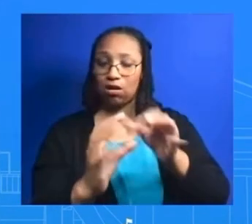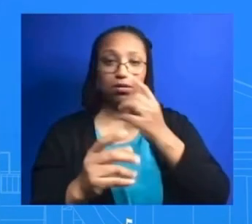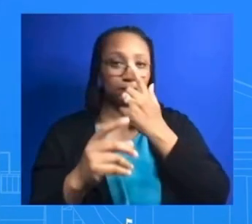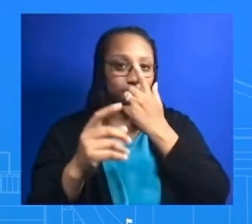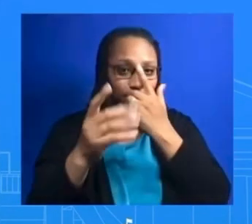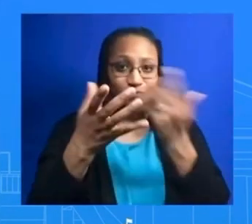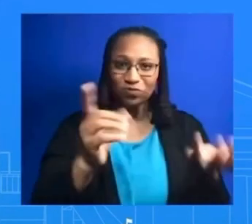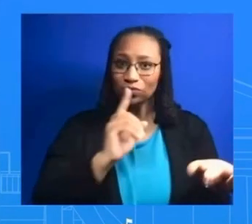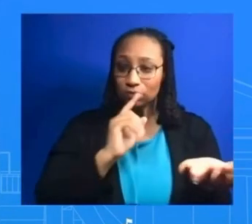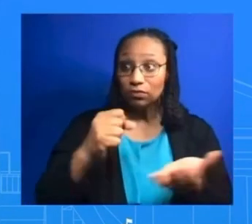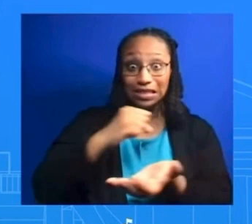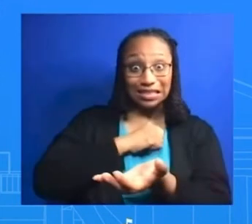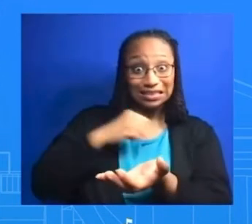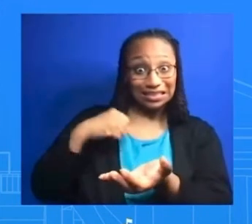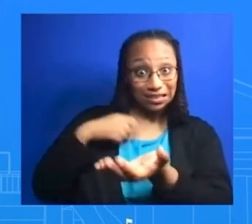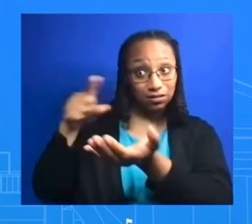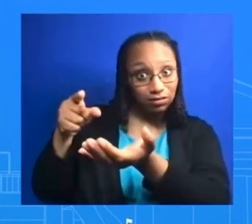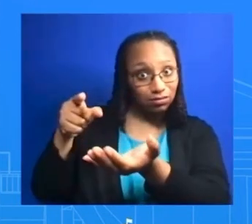debts.